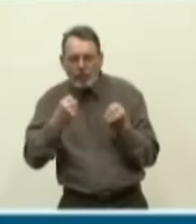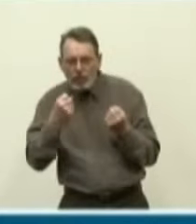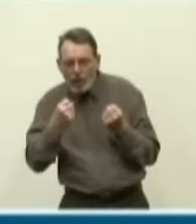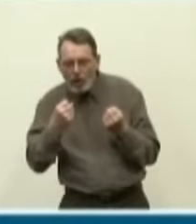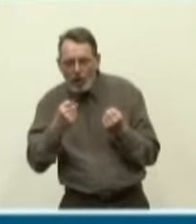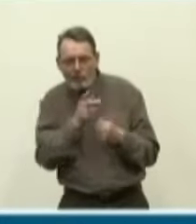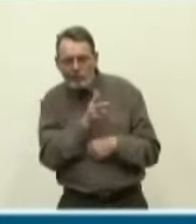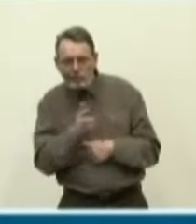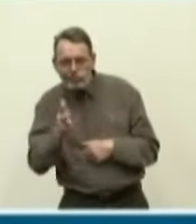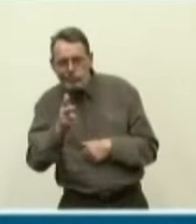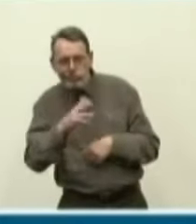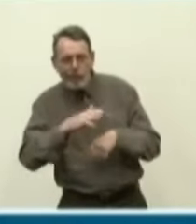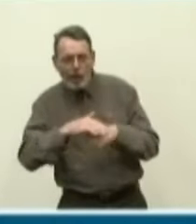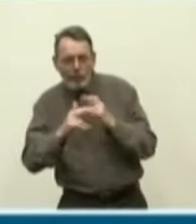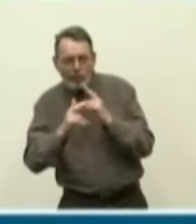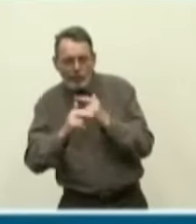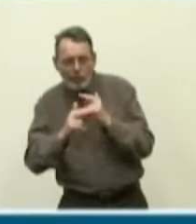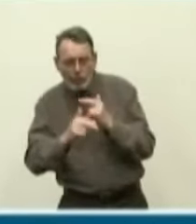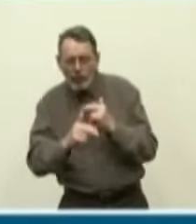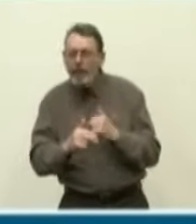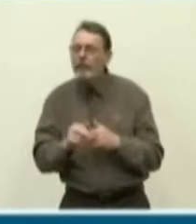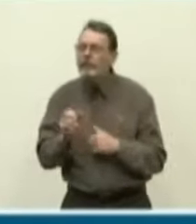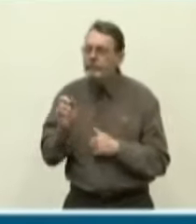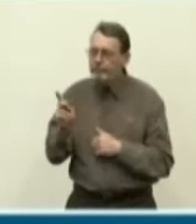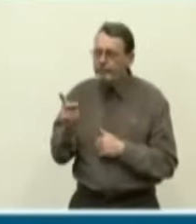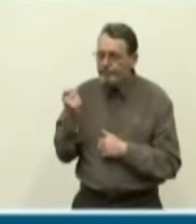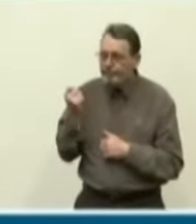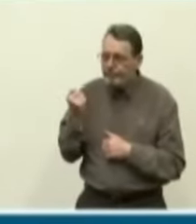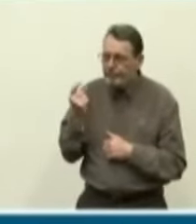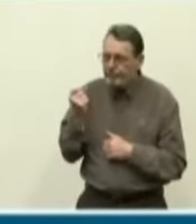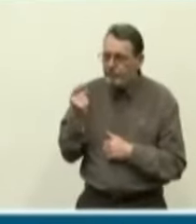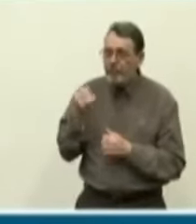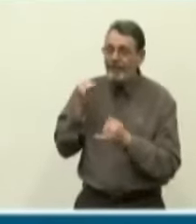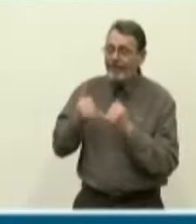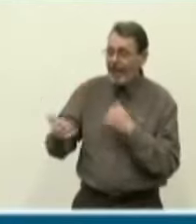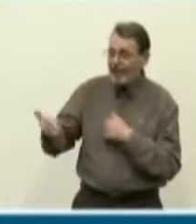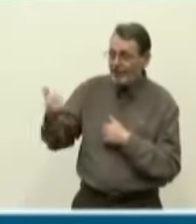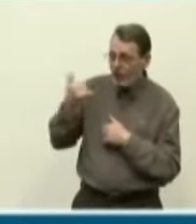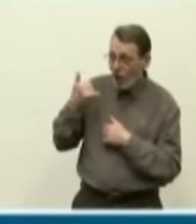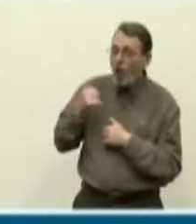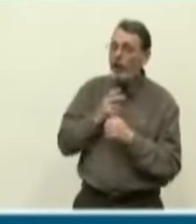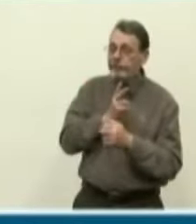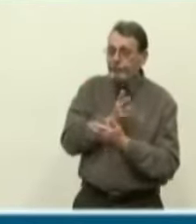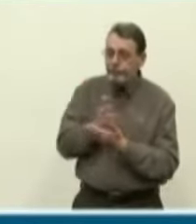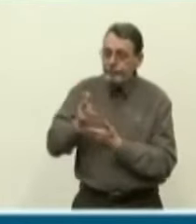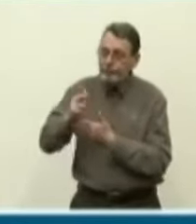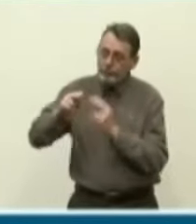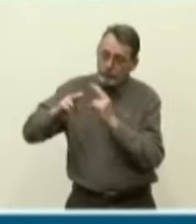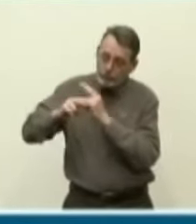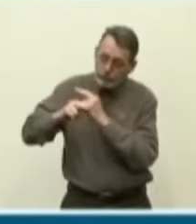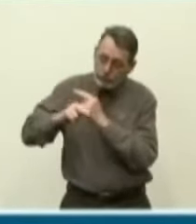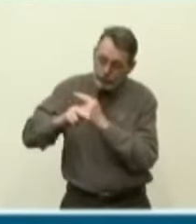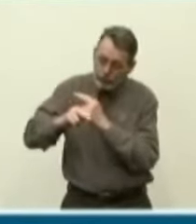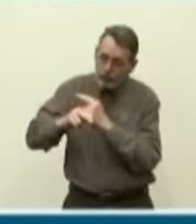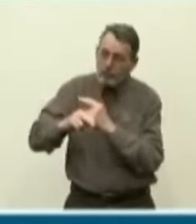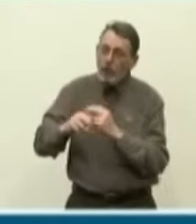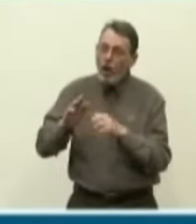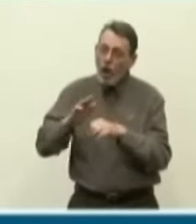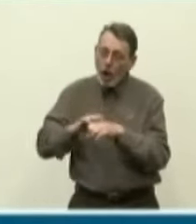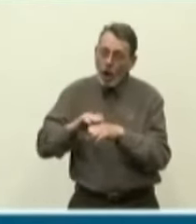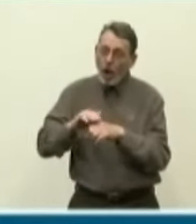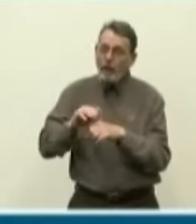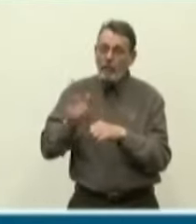freeway. Yeah, 10-4. Last direction of travel, where last call we got was it got on the freeway. Adam 37 is saying on Varney towards